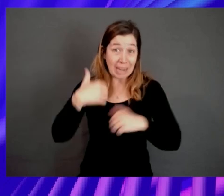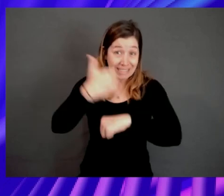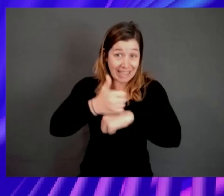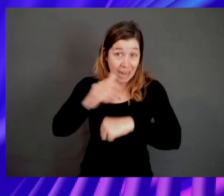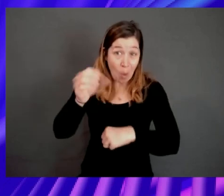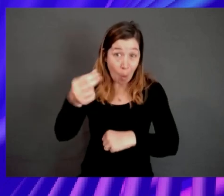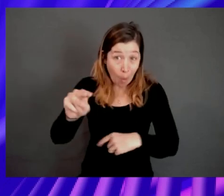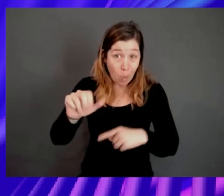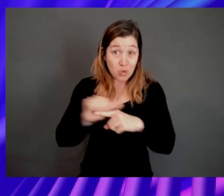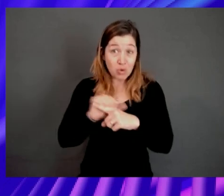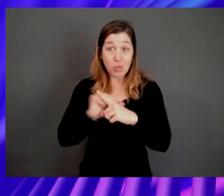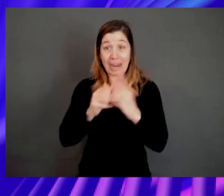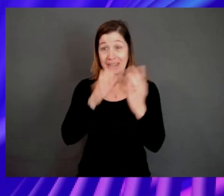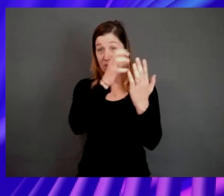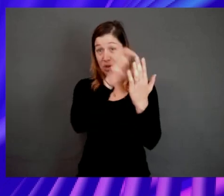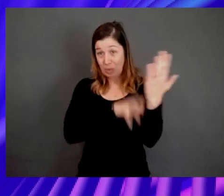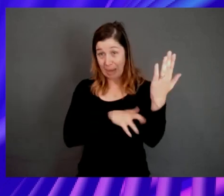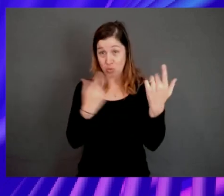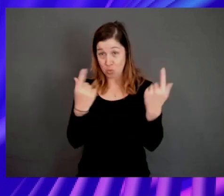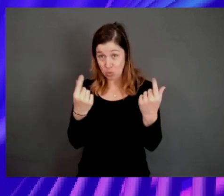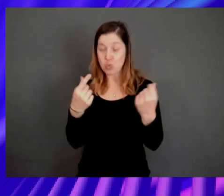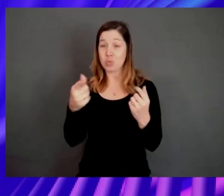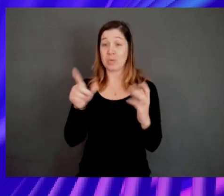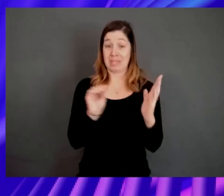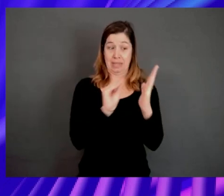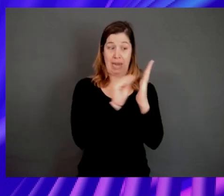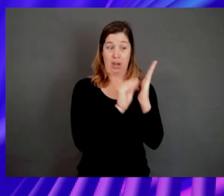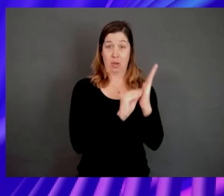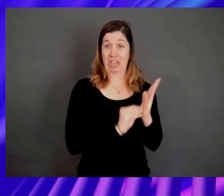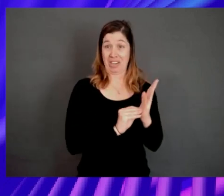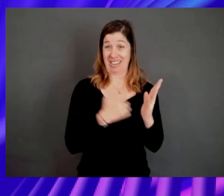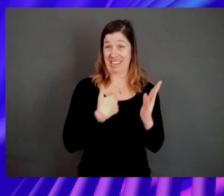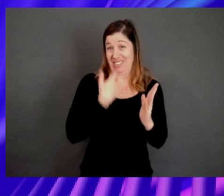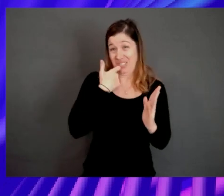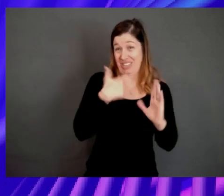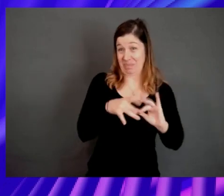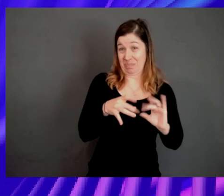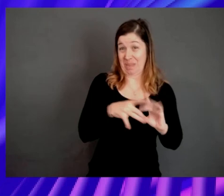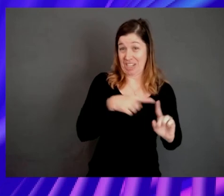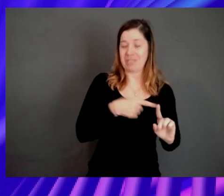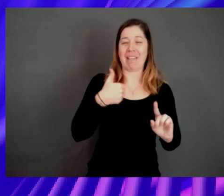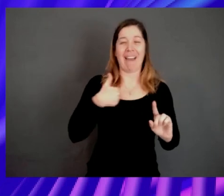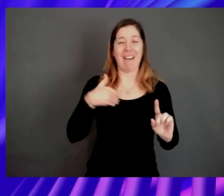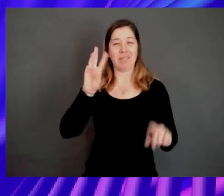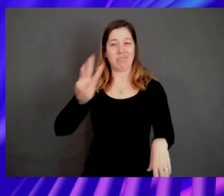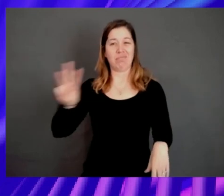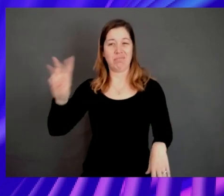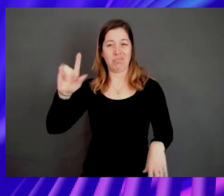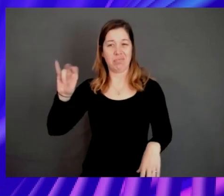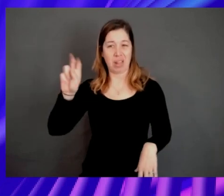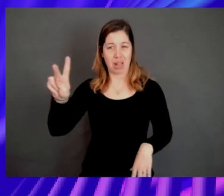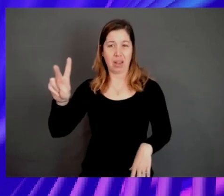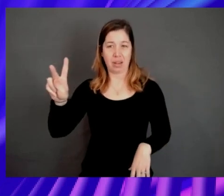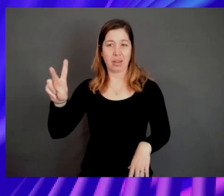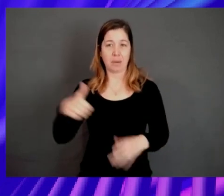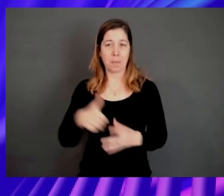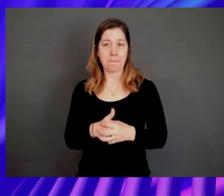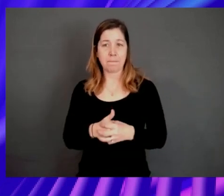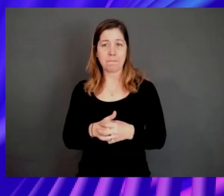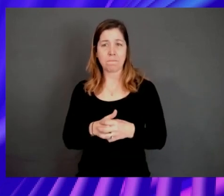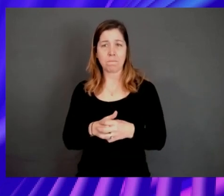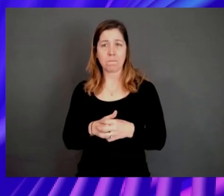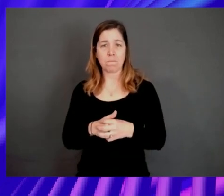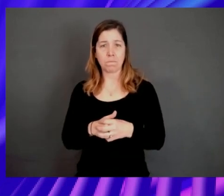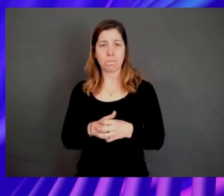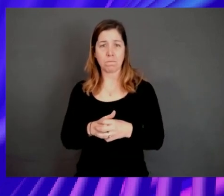the documentation that I talked about earlier, there is actually a link, like over here, you can go, and then it